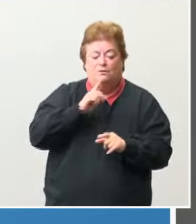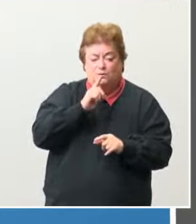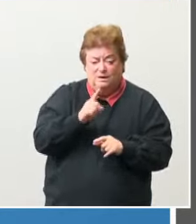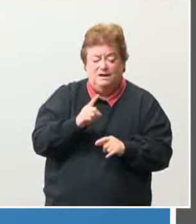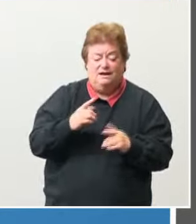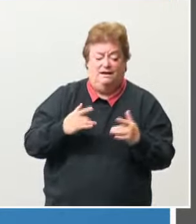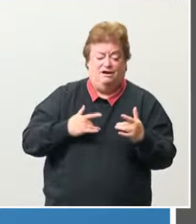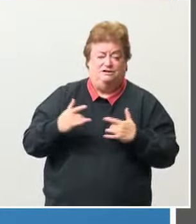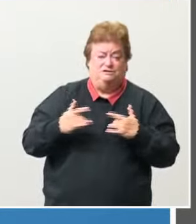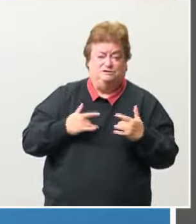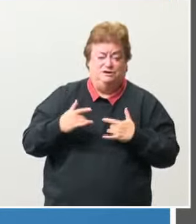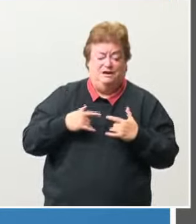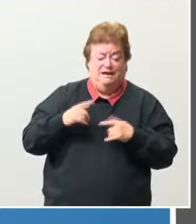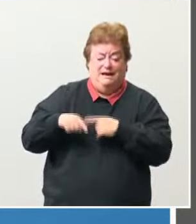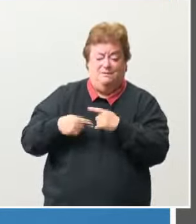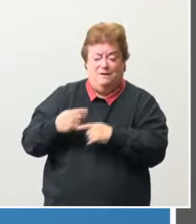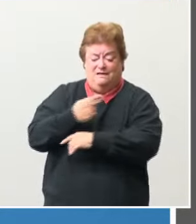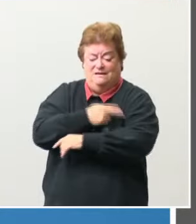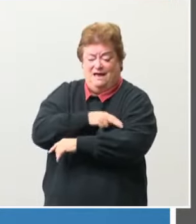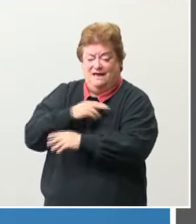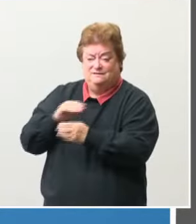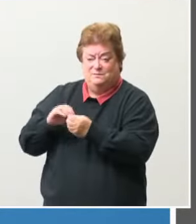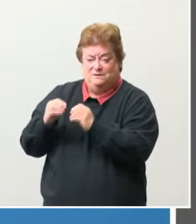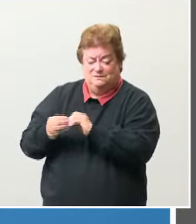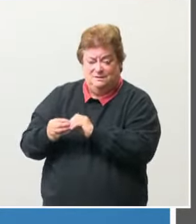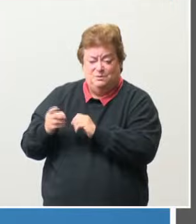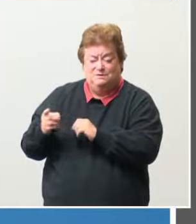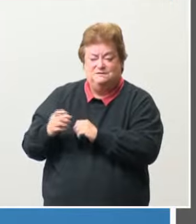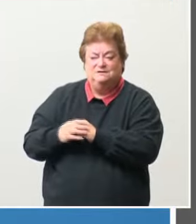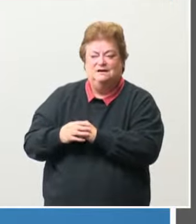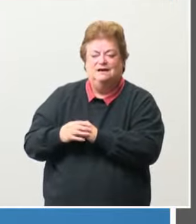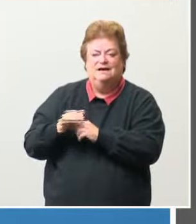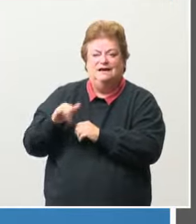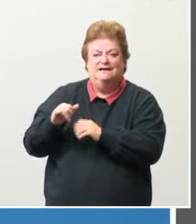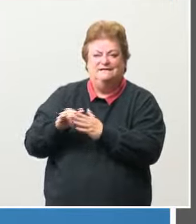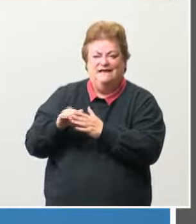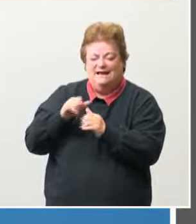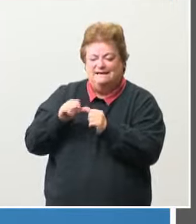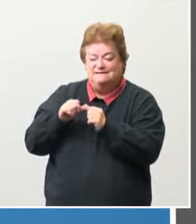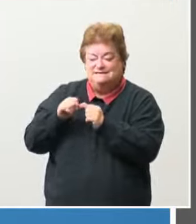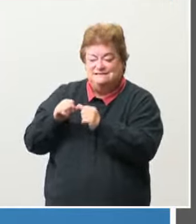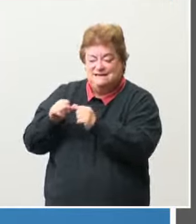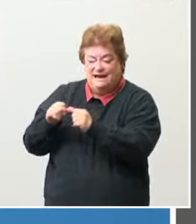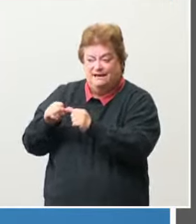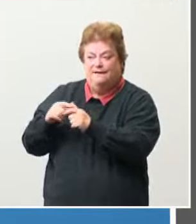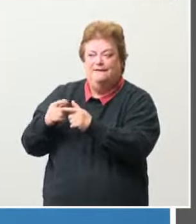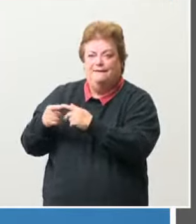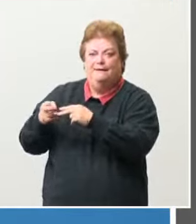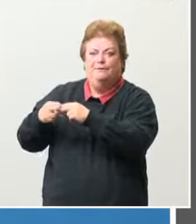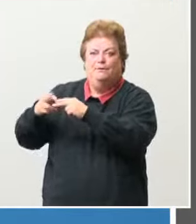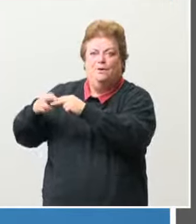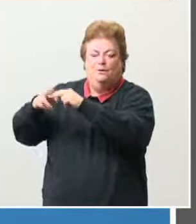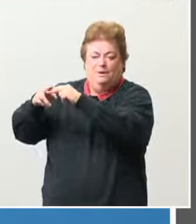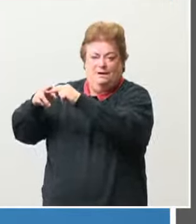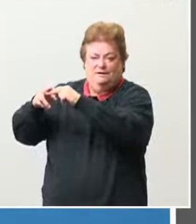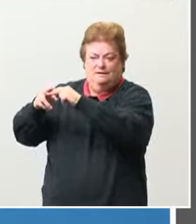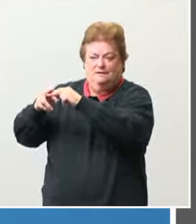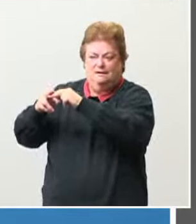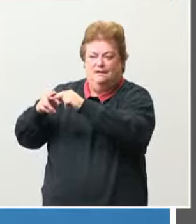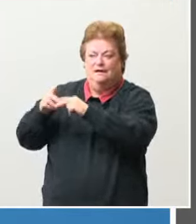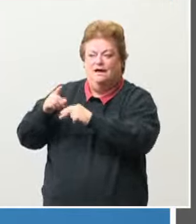really concerning too about our hospital numbers is that it's sustaining and then growing. You know, and you'll